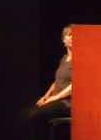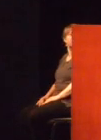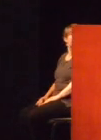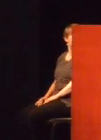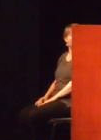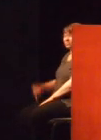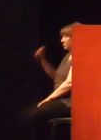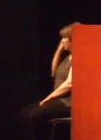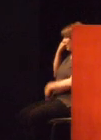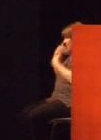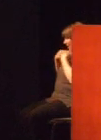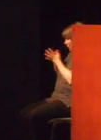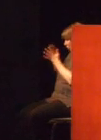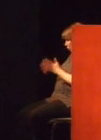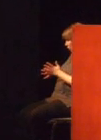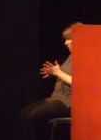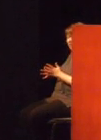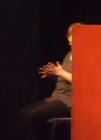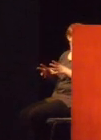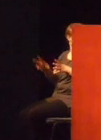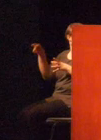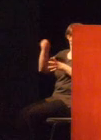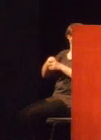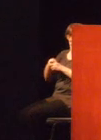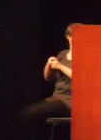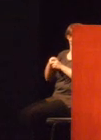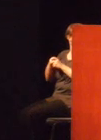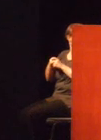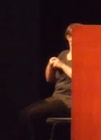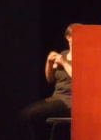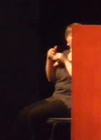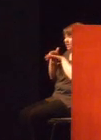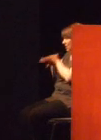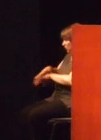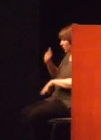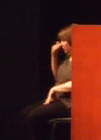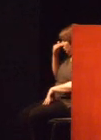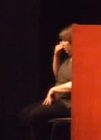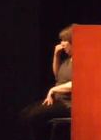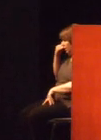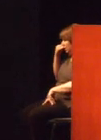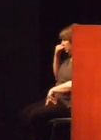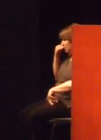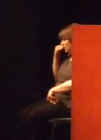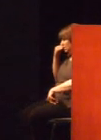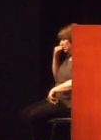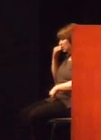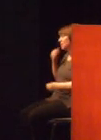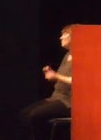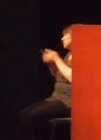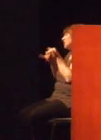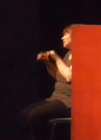a client or a student who's in integrated awareness, who didn't do the framework for people of color, but there's a lot of